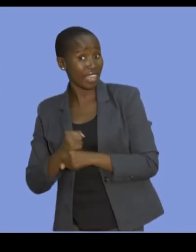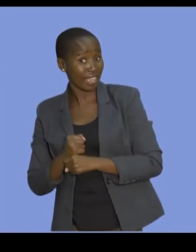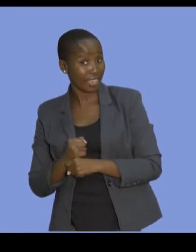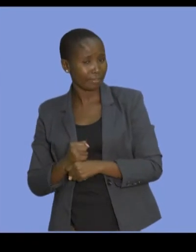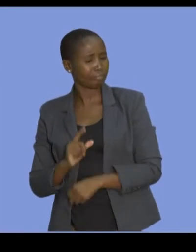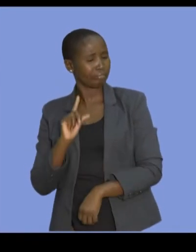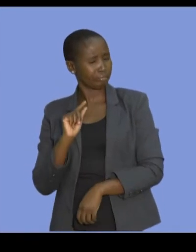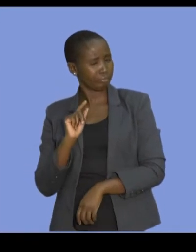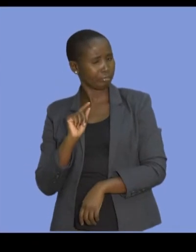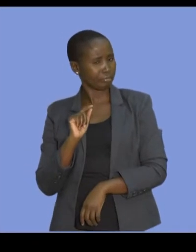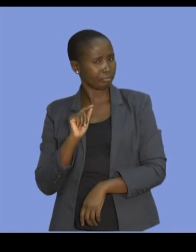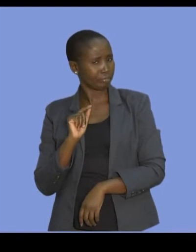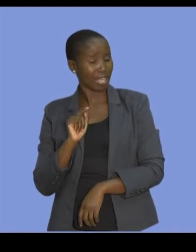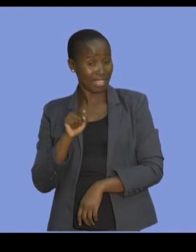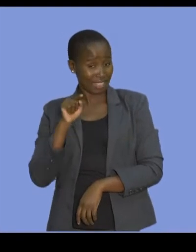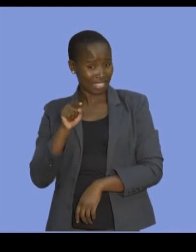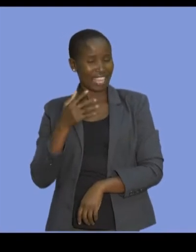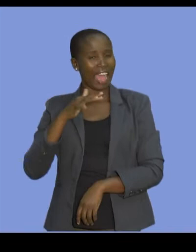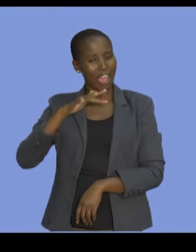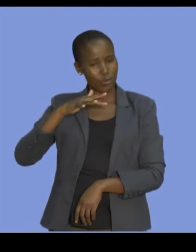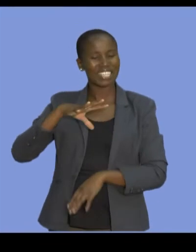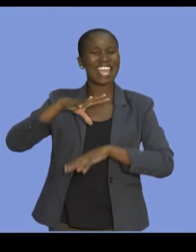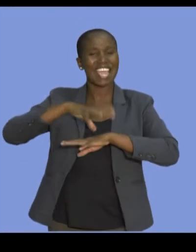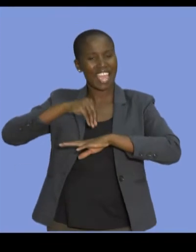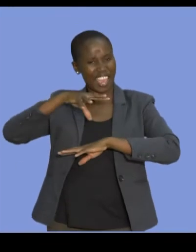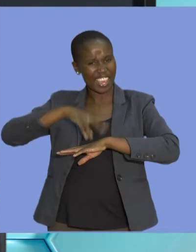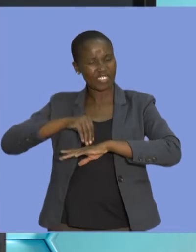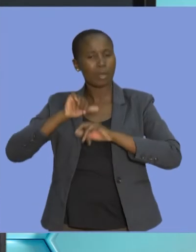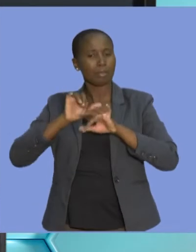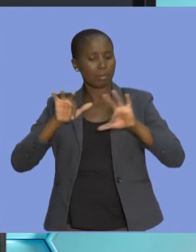That's the average age of dying from COVID-19.